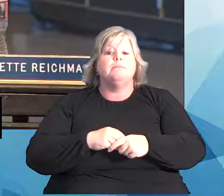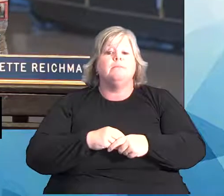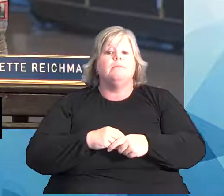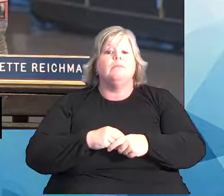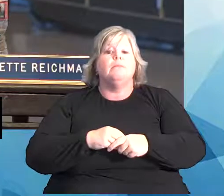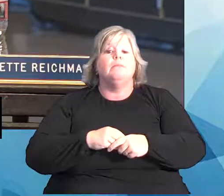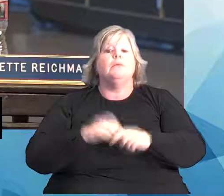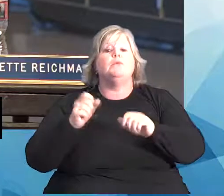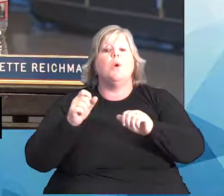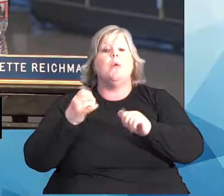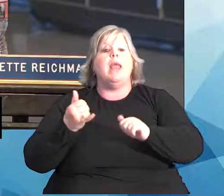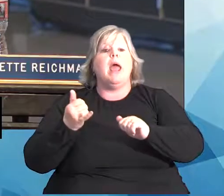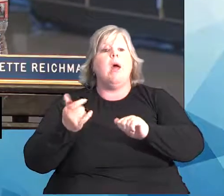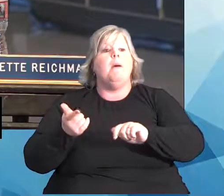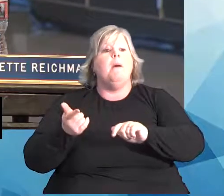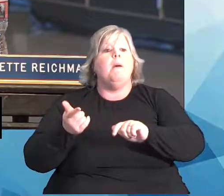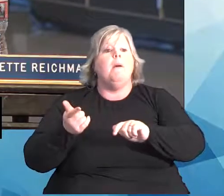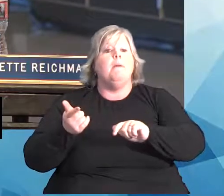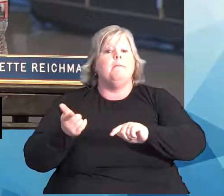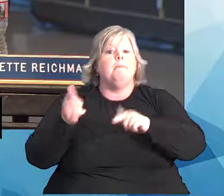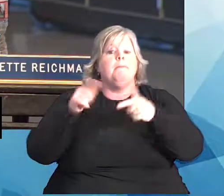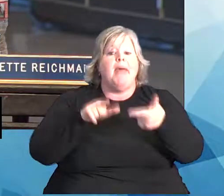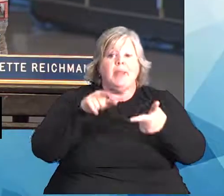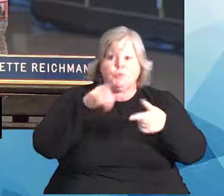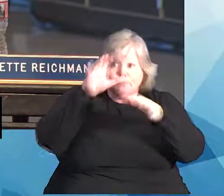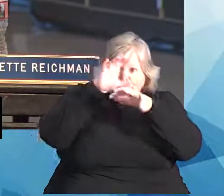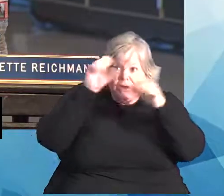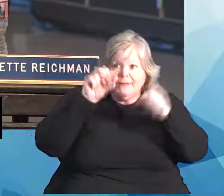So back to you, President Nigro.